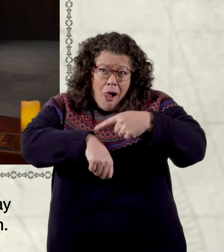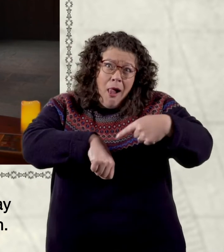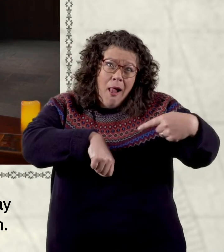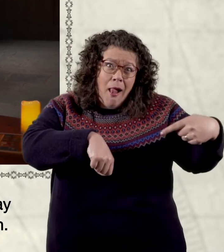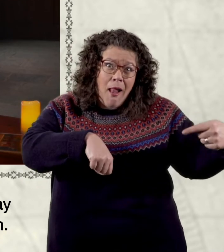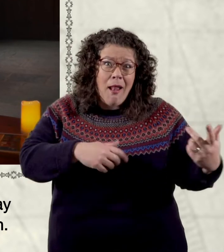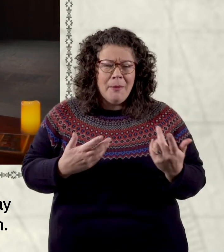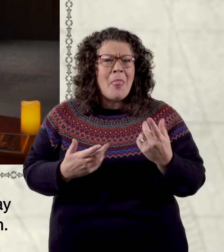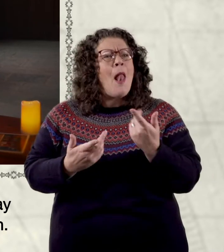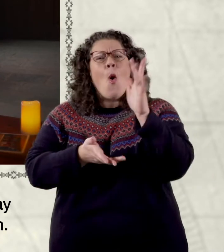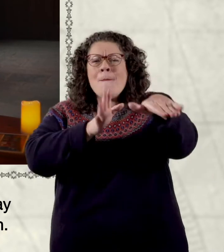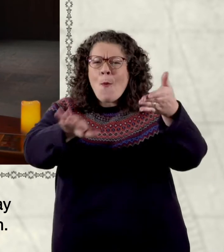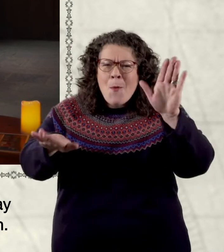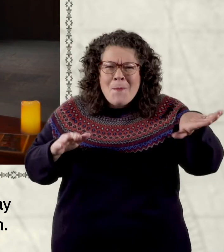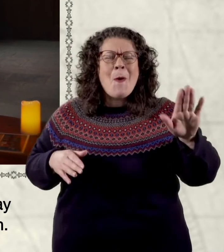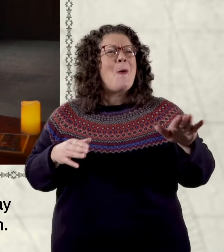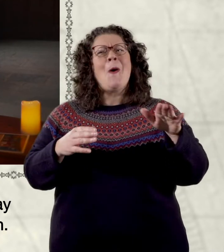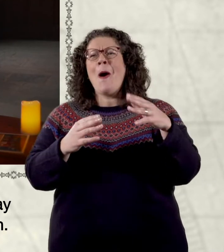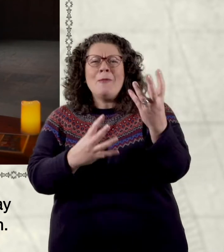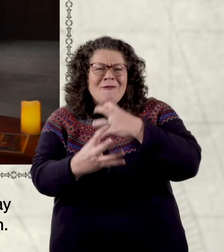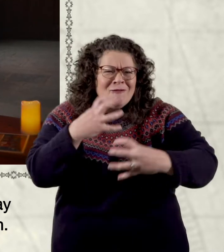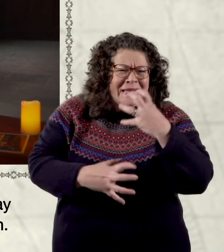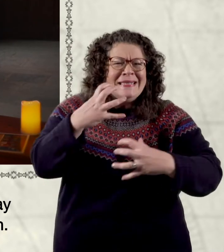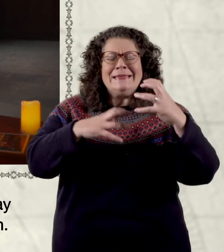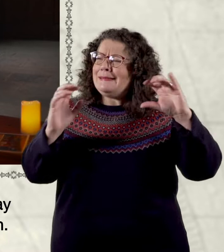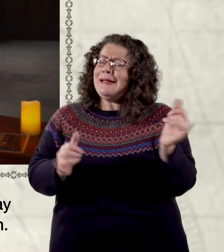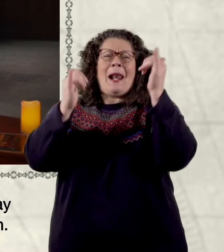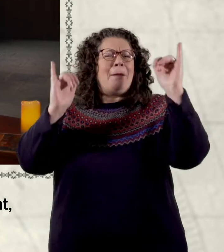and a day of feasting and celebrations would begin.